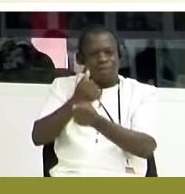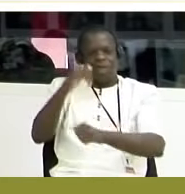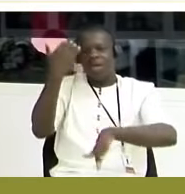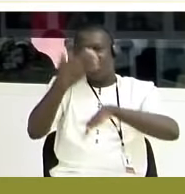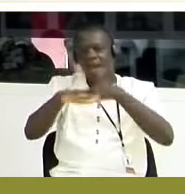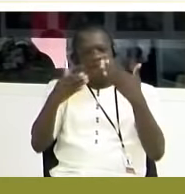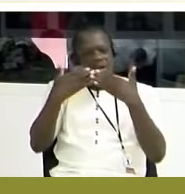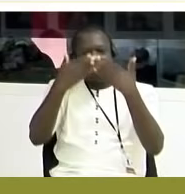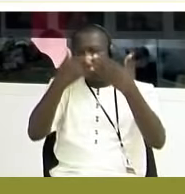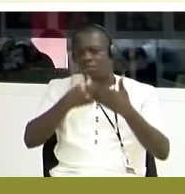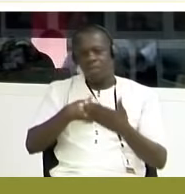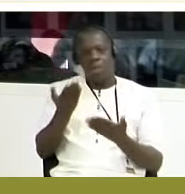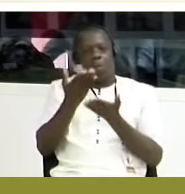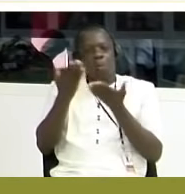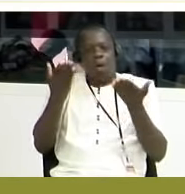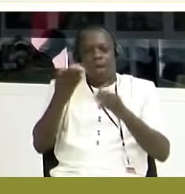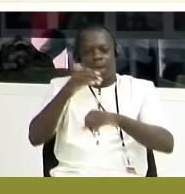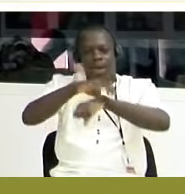arrested.